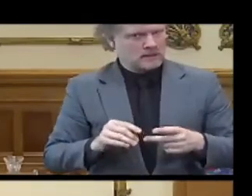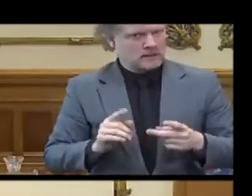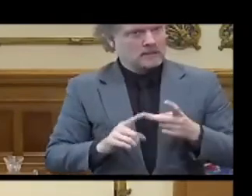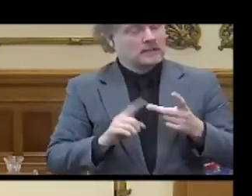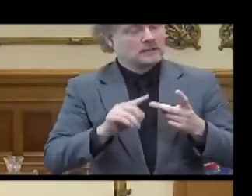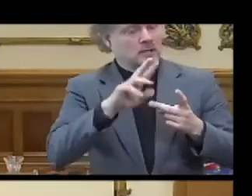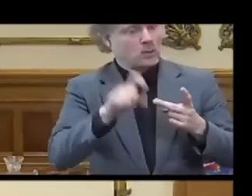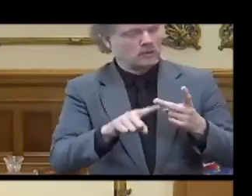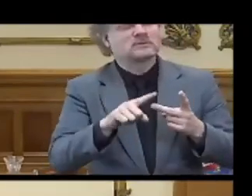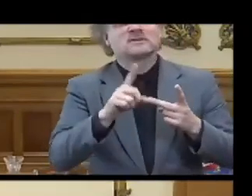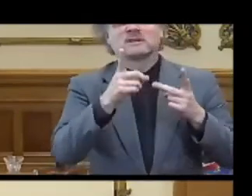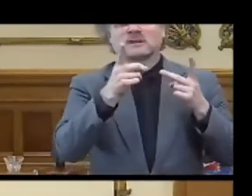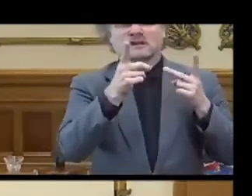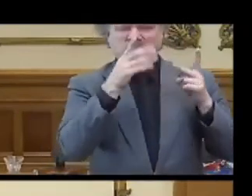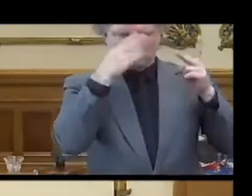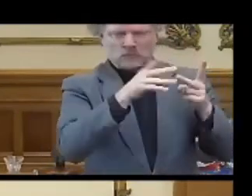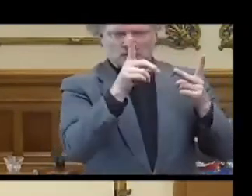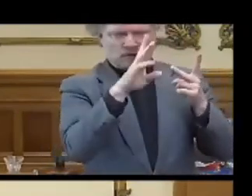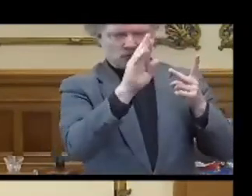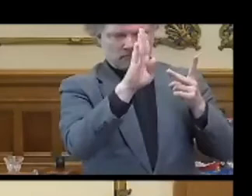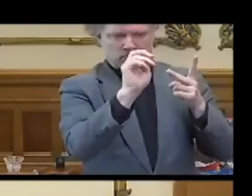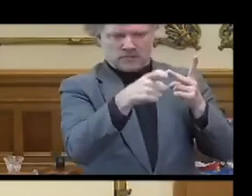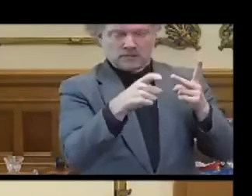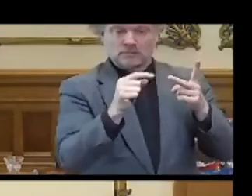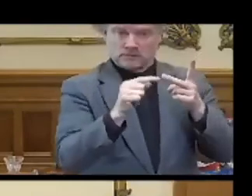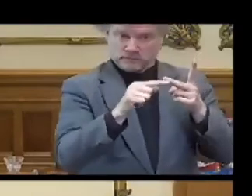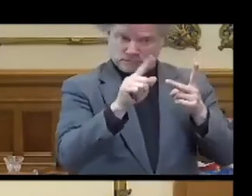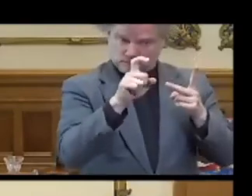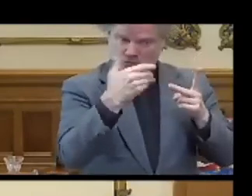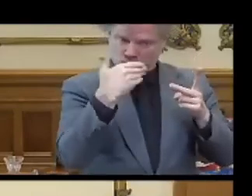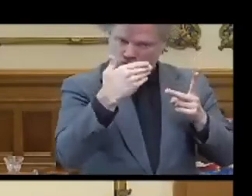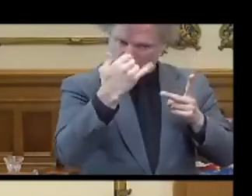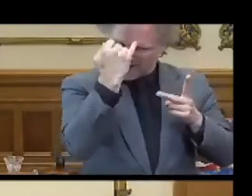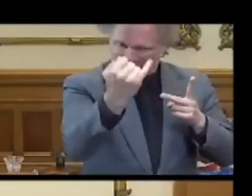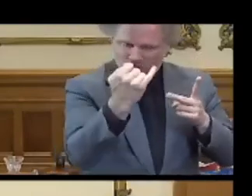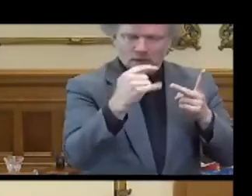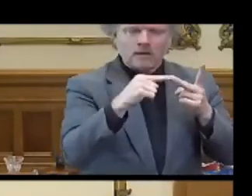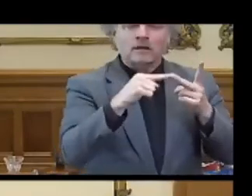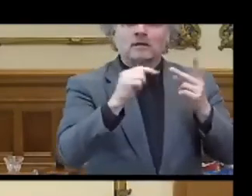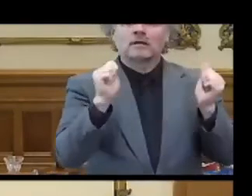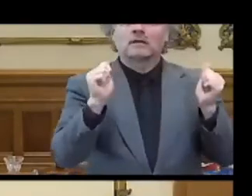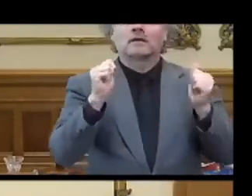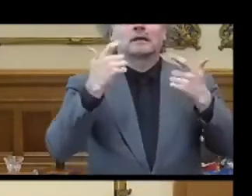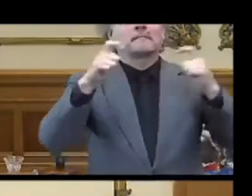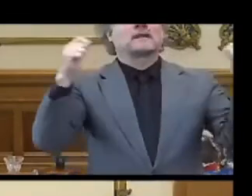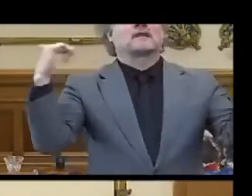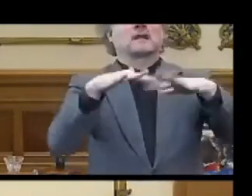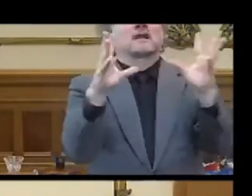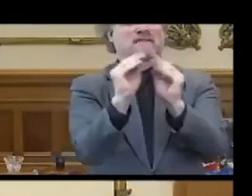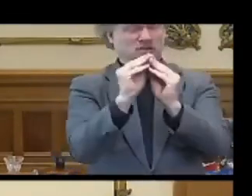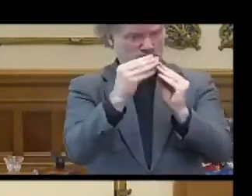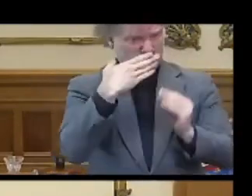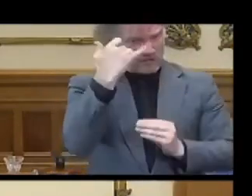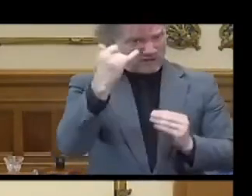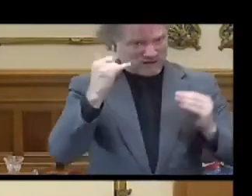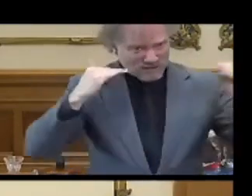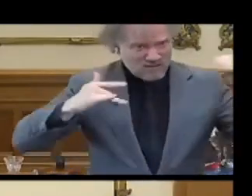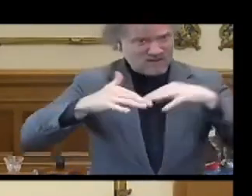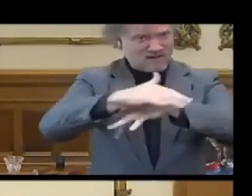is for Dr. Box. Okay. Do you think it's a good idea for people to attend a crowded convention?